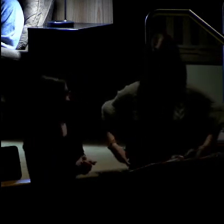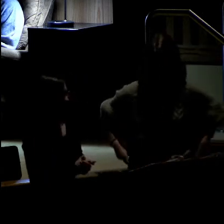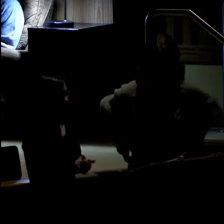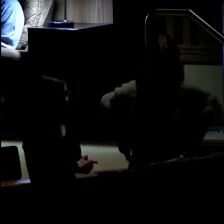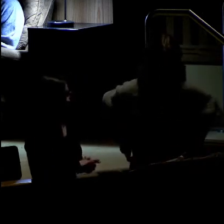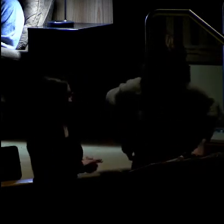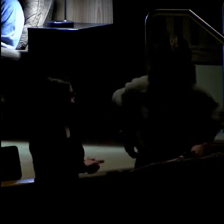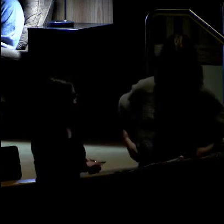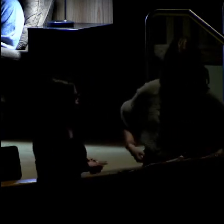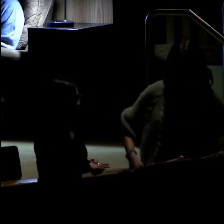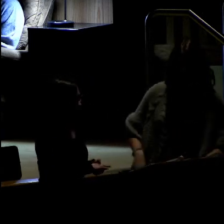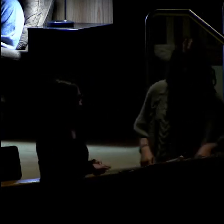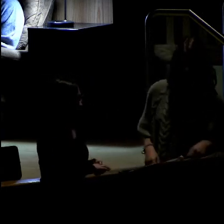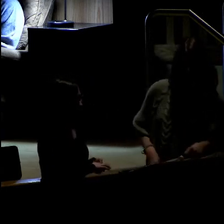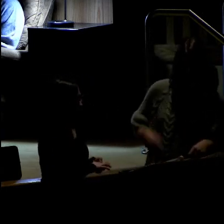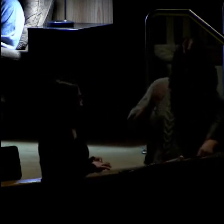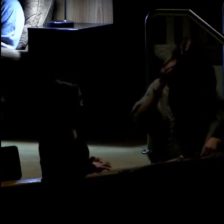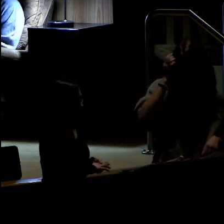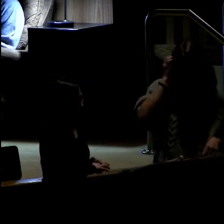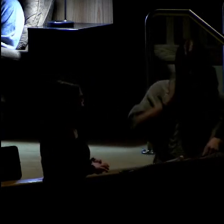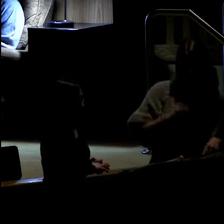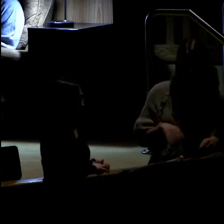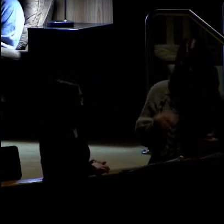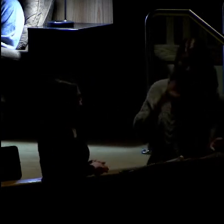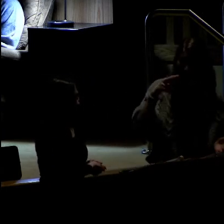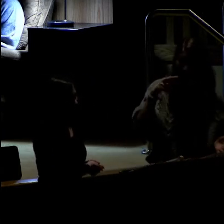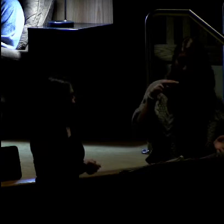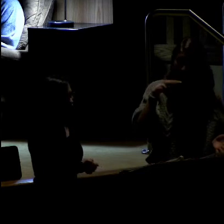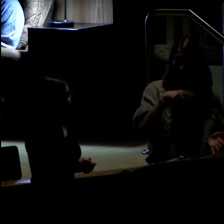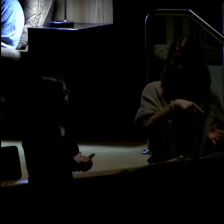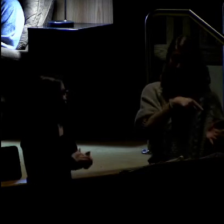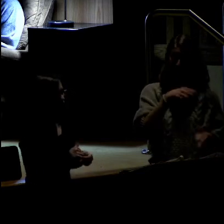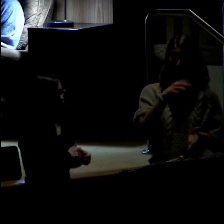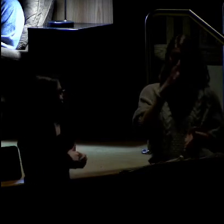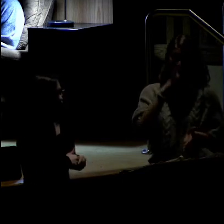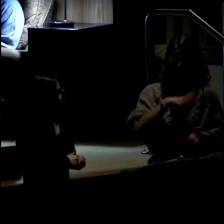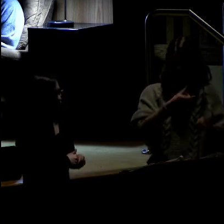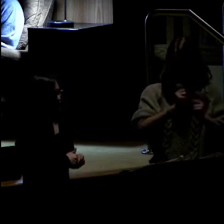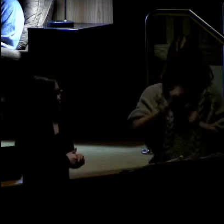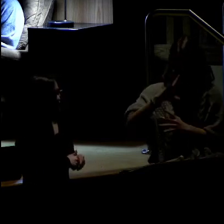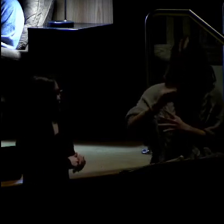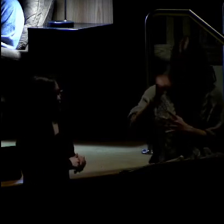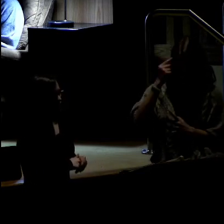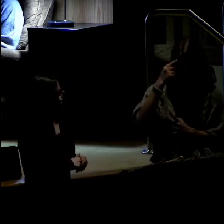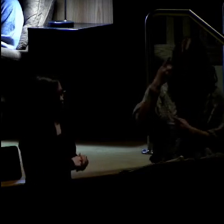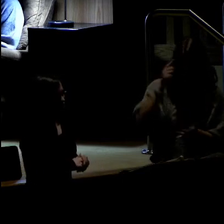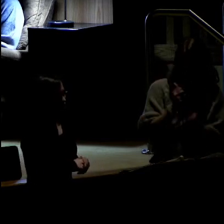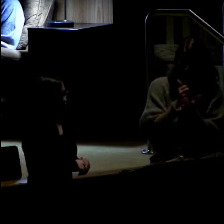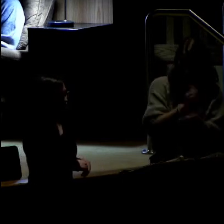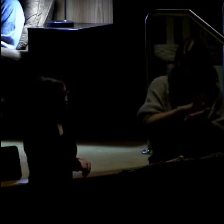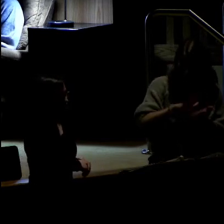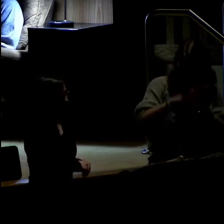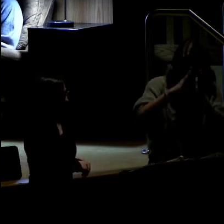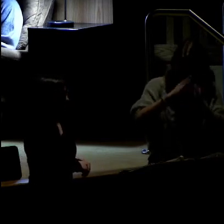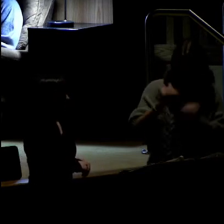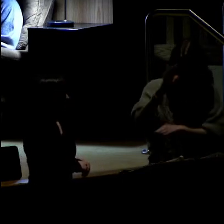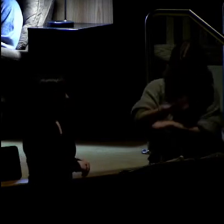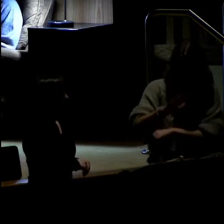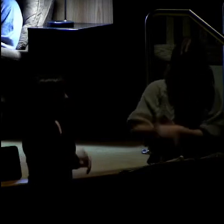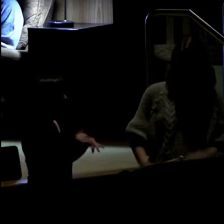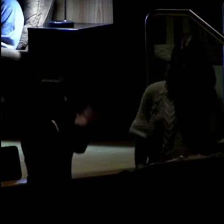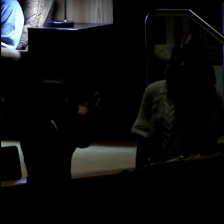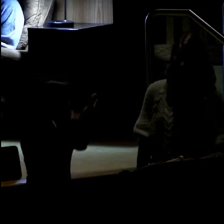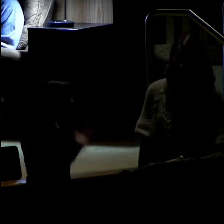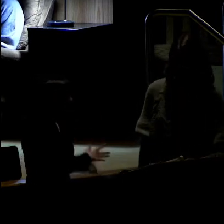bill. Sammy, I'm gonna burn that joke book of yours. Look at this. Miss Brooks gave me 50 cents for helping her clean her house this afternoon.